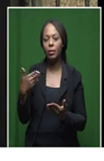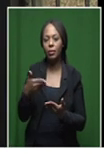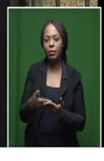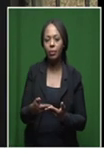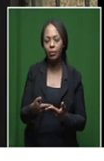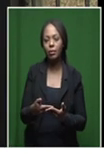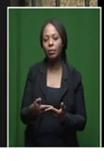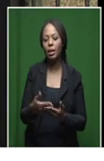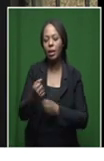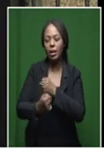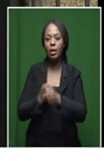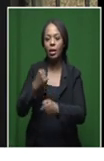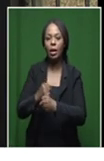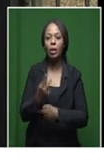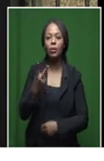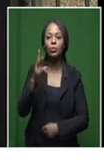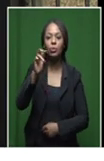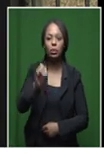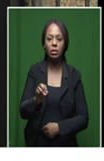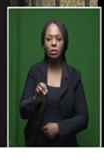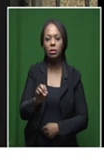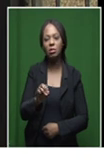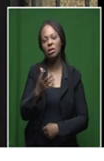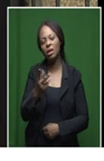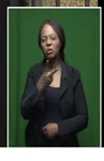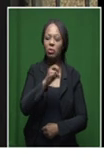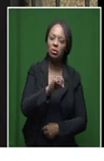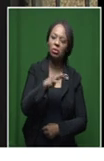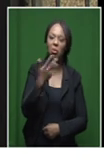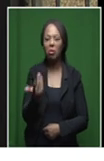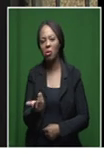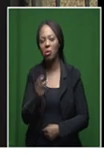to 20 years. 20 to 22 years.